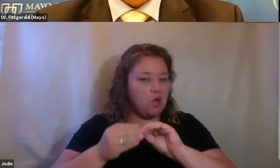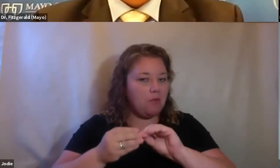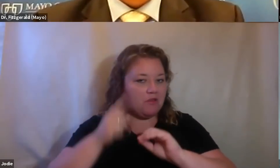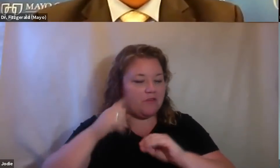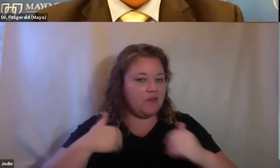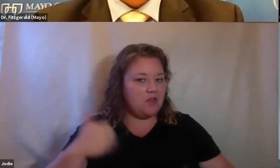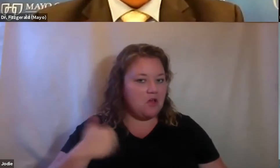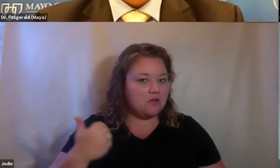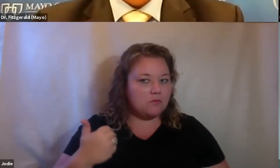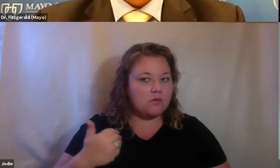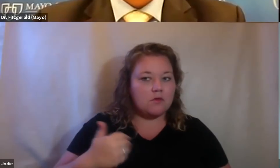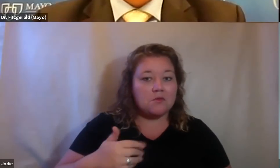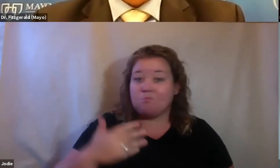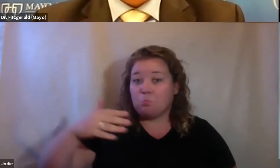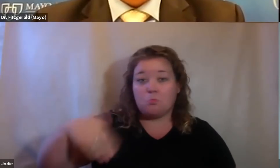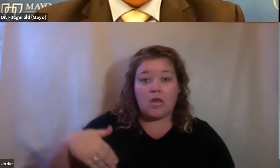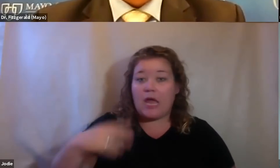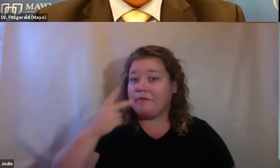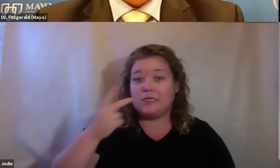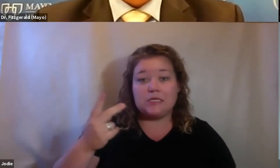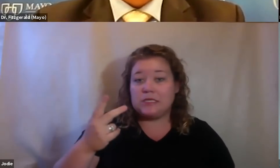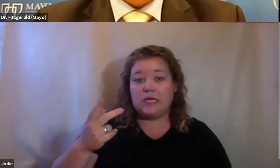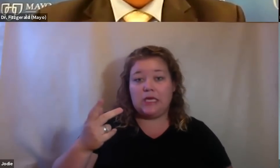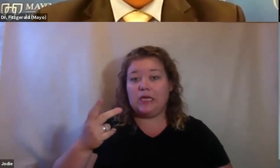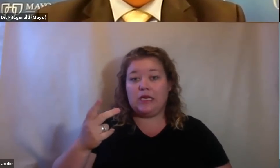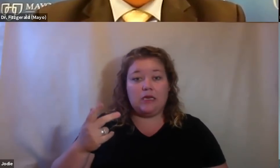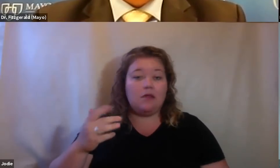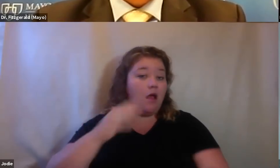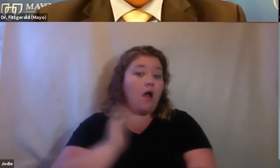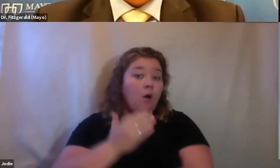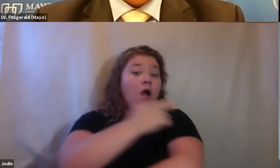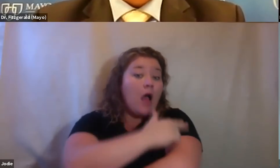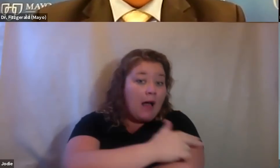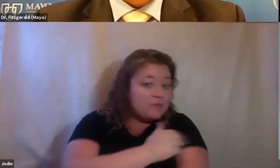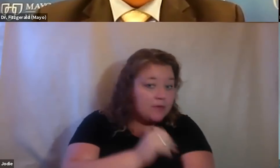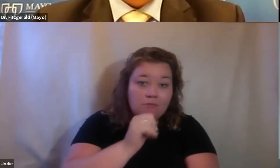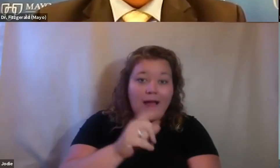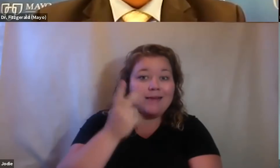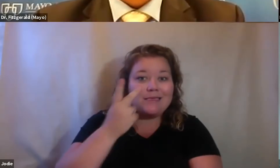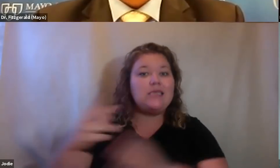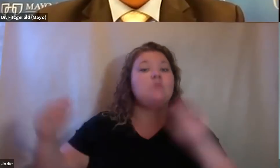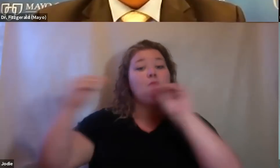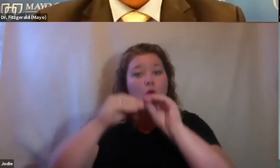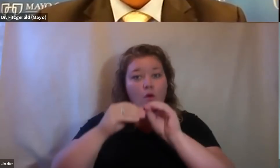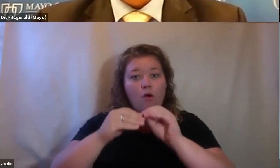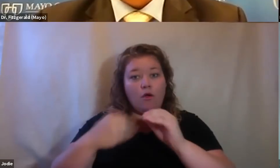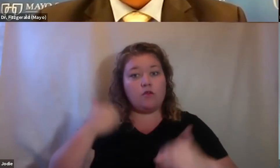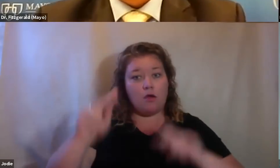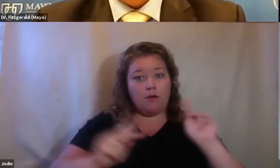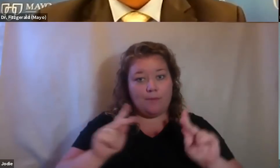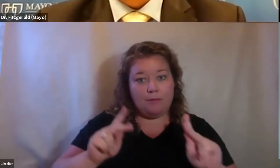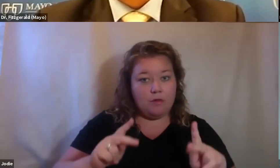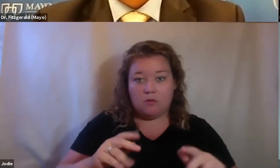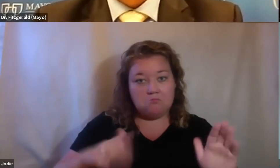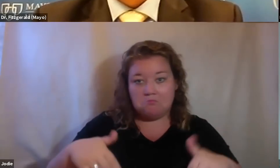spike of younger patients in our hospital facilities. So I would say we have not seen a spike of younger patients is